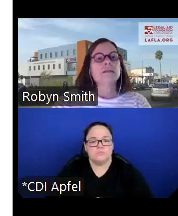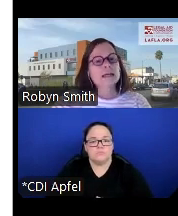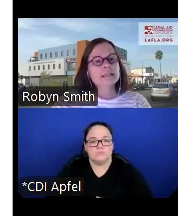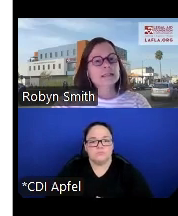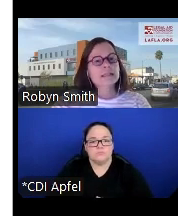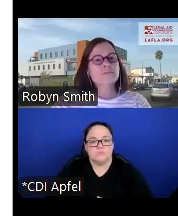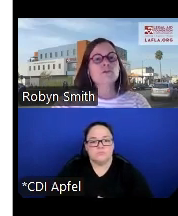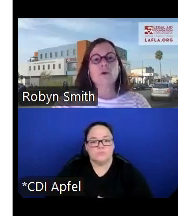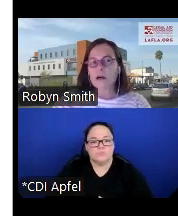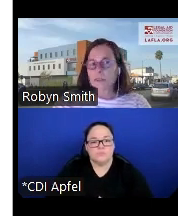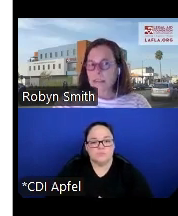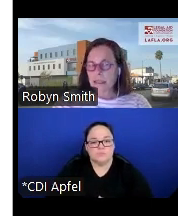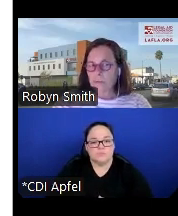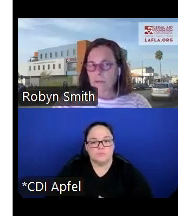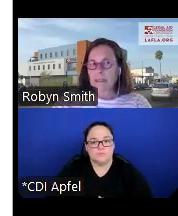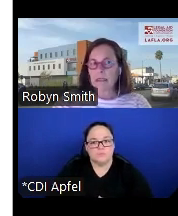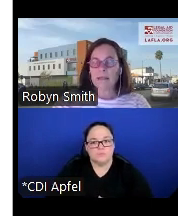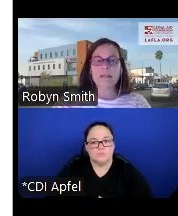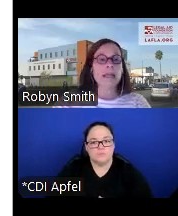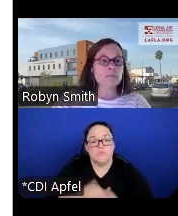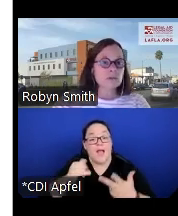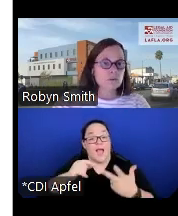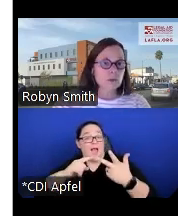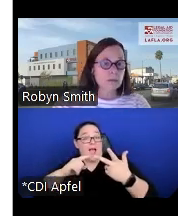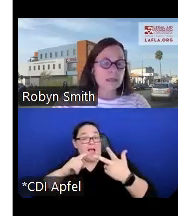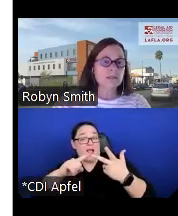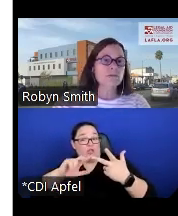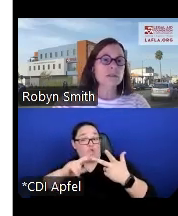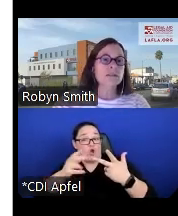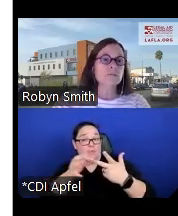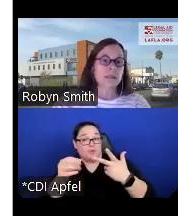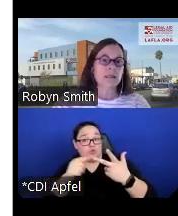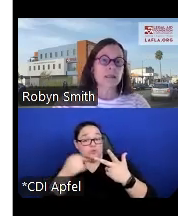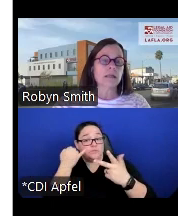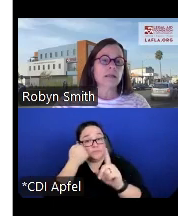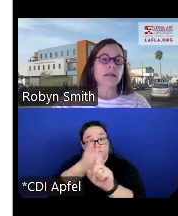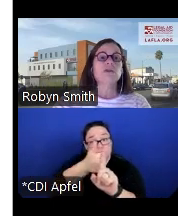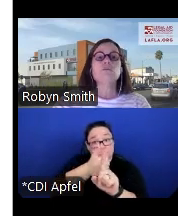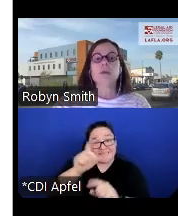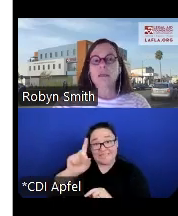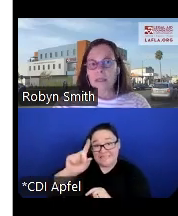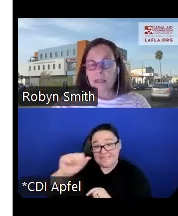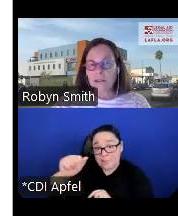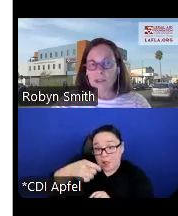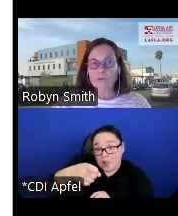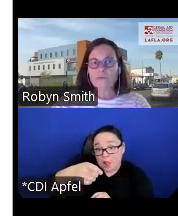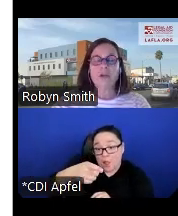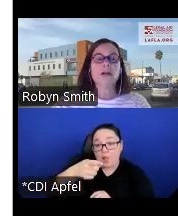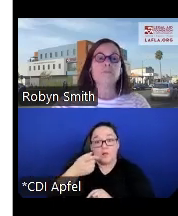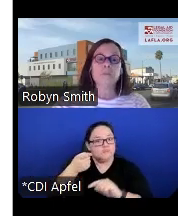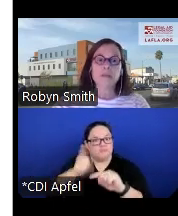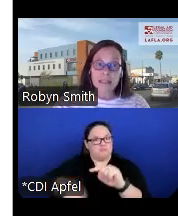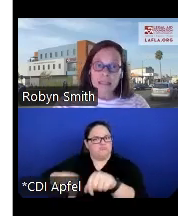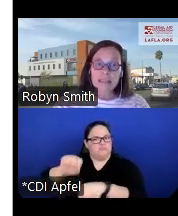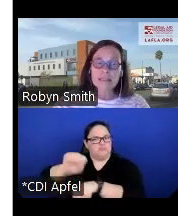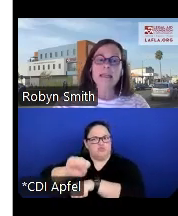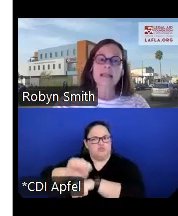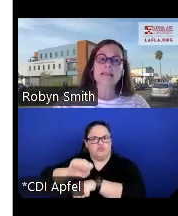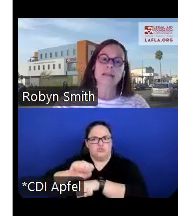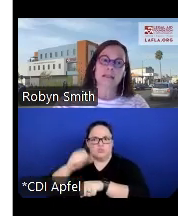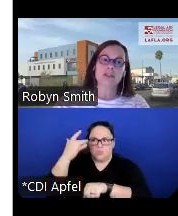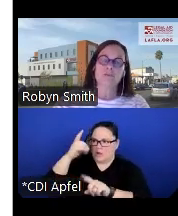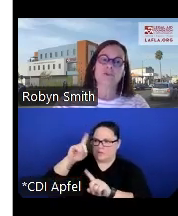And the last is if you are disabled and unable to work because of your disability, you may be eligible for a